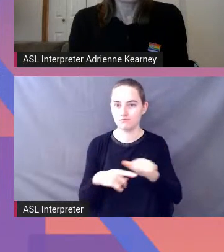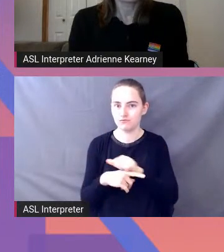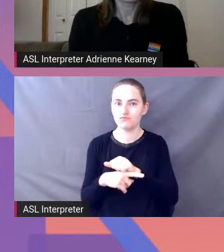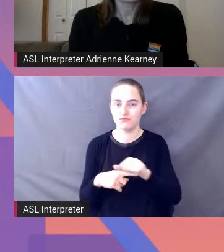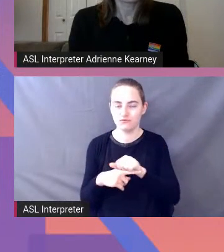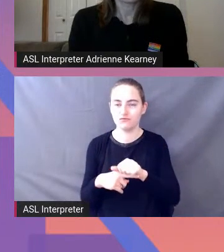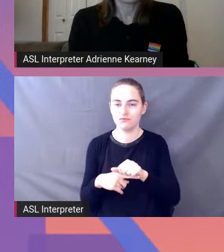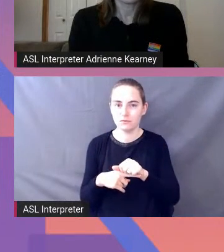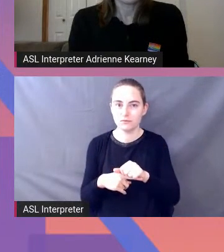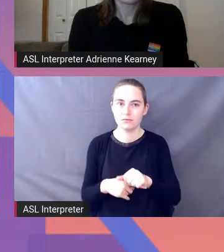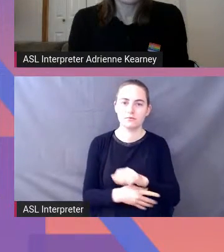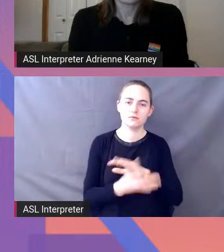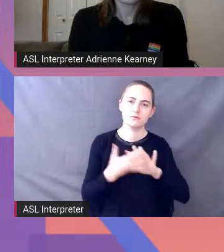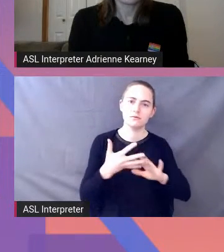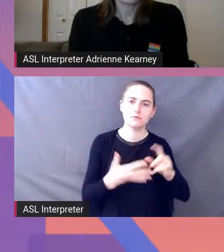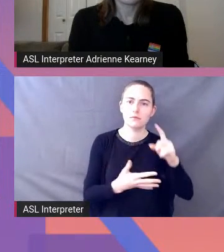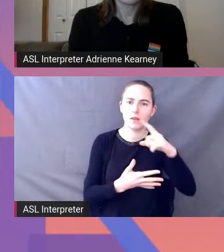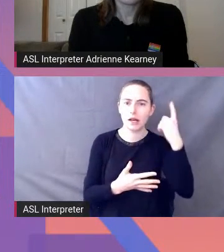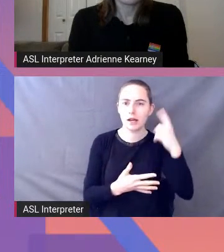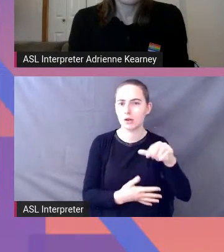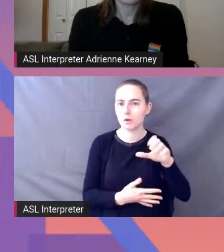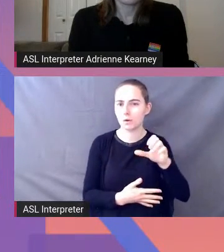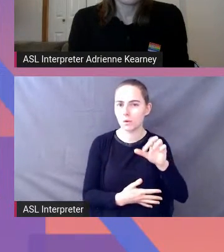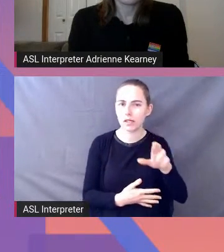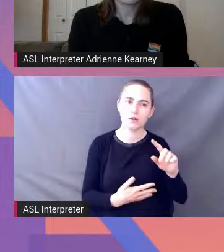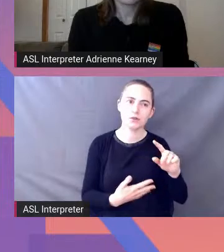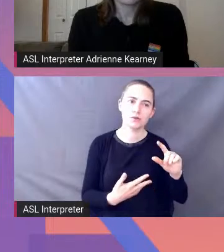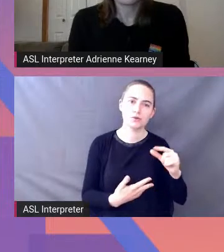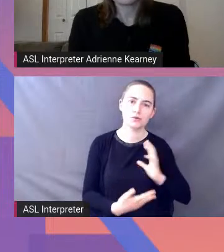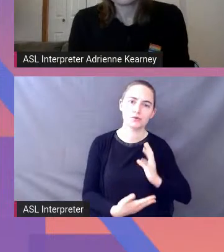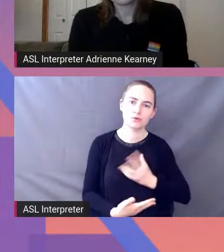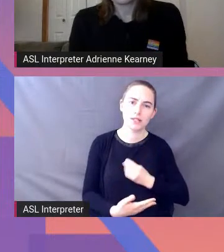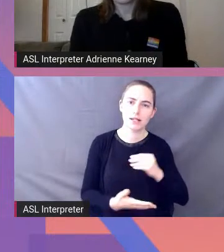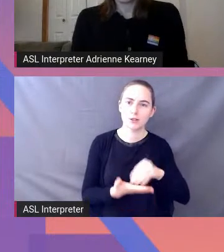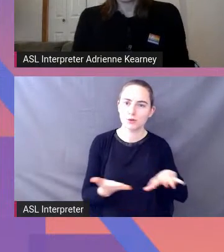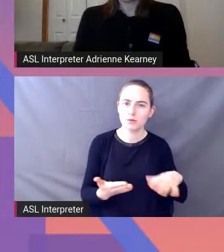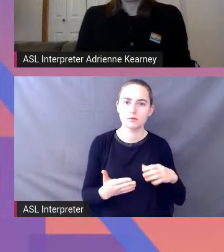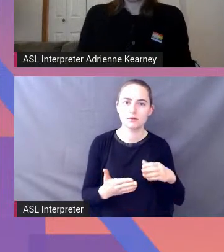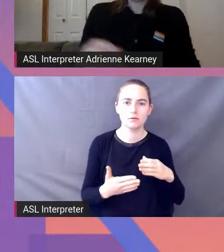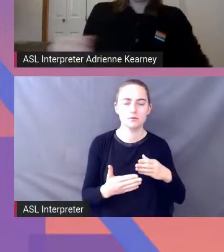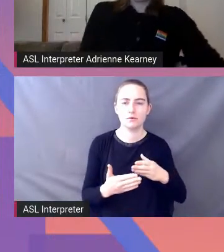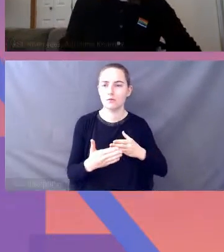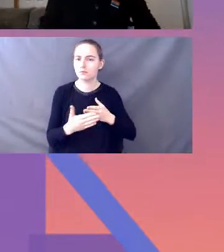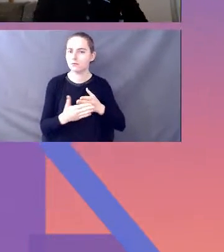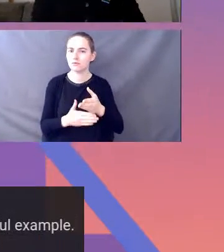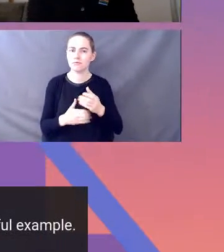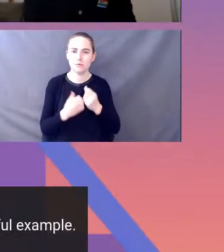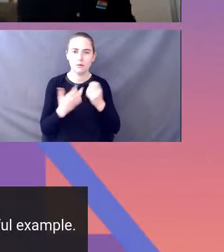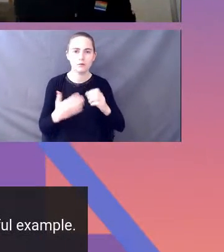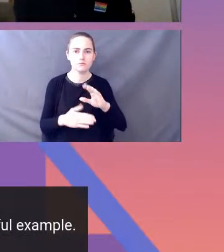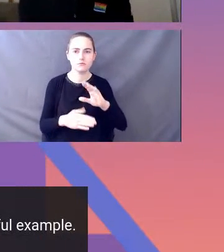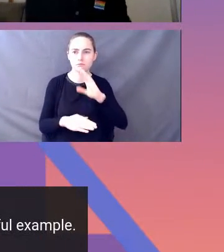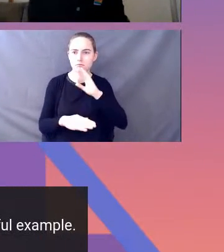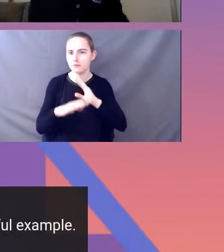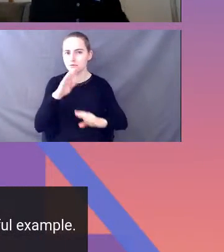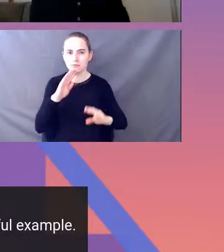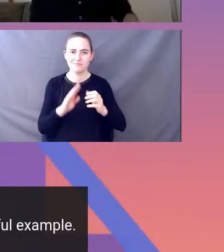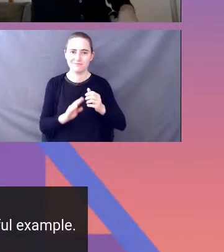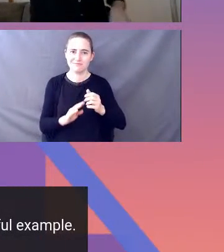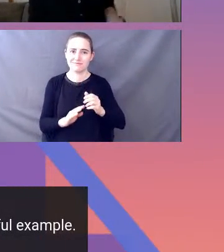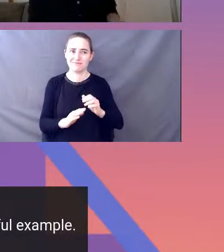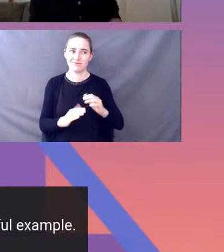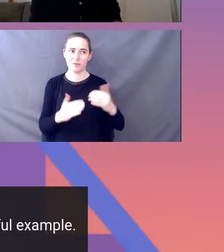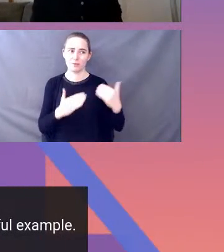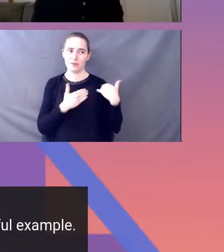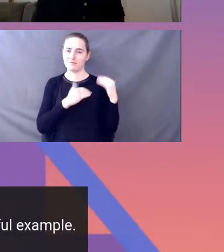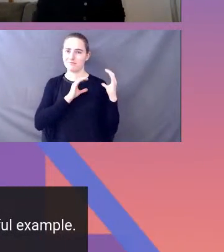are constantly being put into a position like in an educational setting where they are the ones that have to be the teachers. And I think that that's